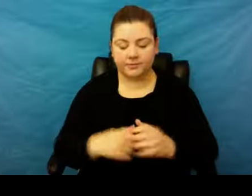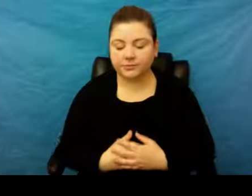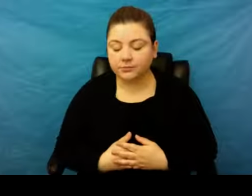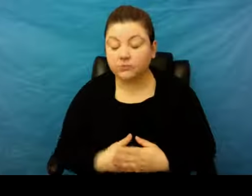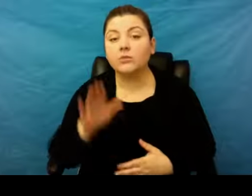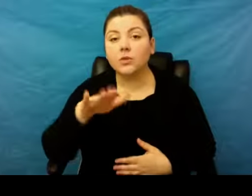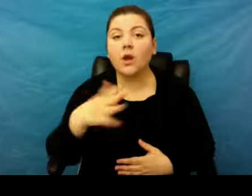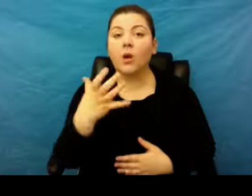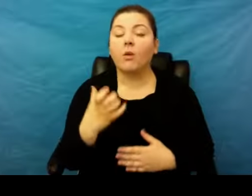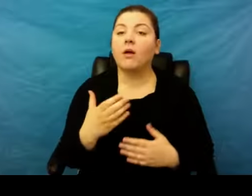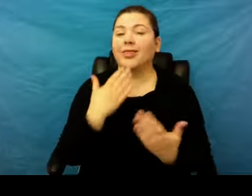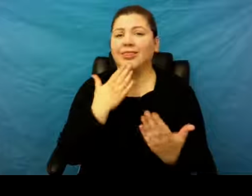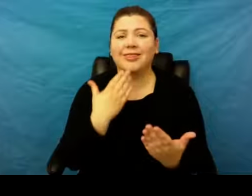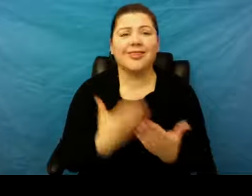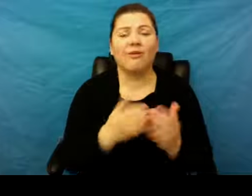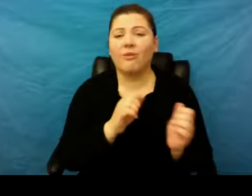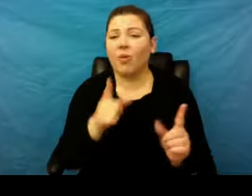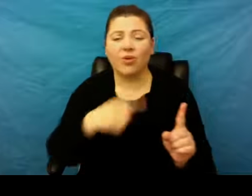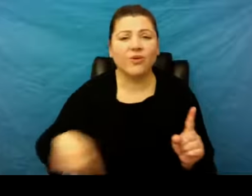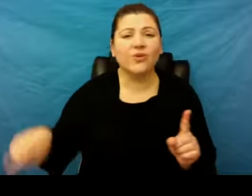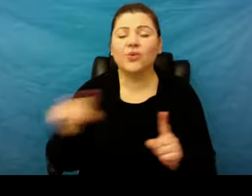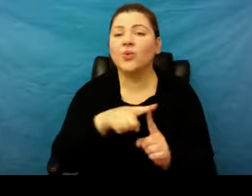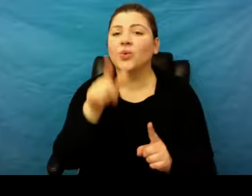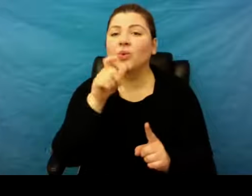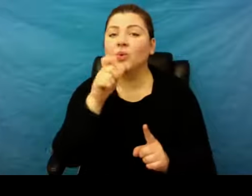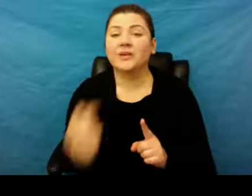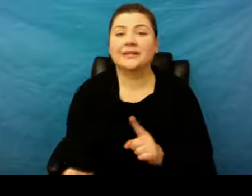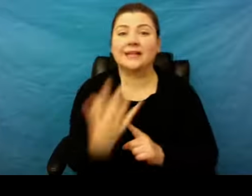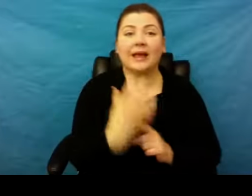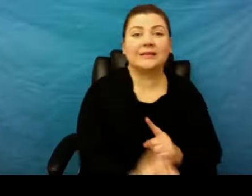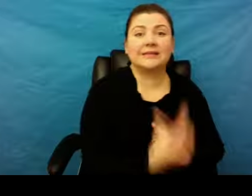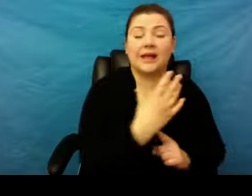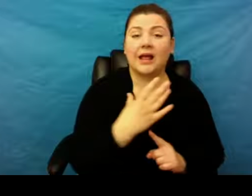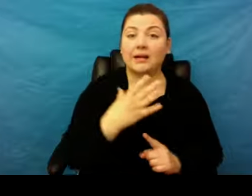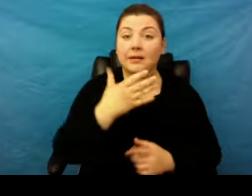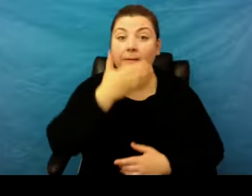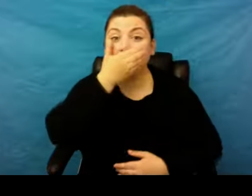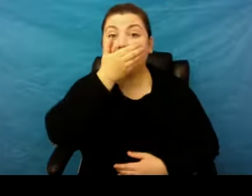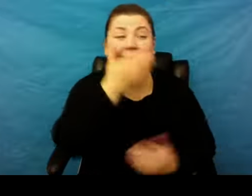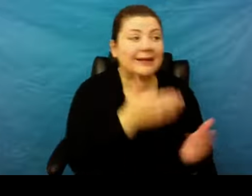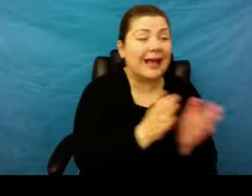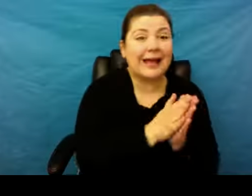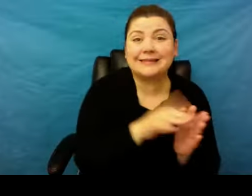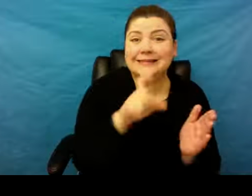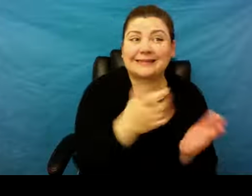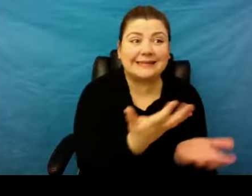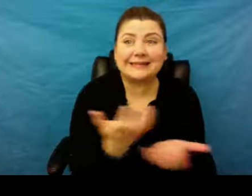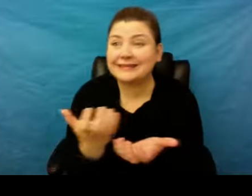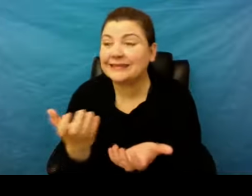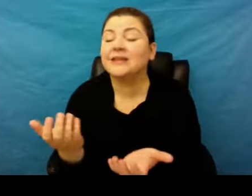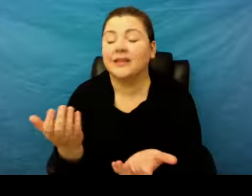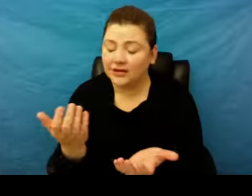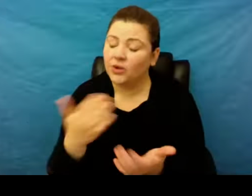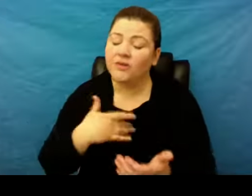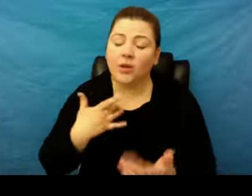thank you for everyone who responded to all of the mask requests. It was overwhelming. I'm receiving